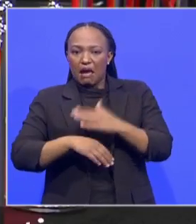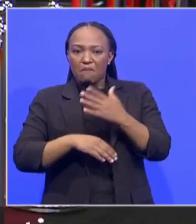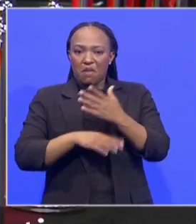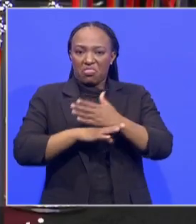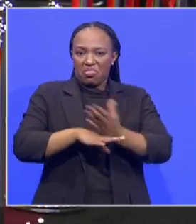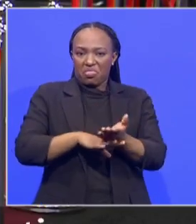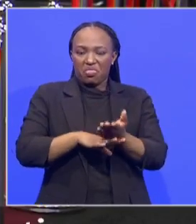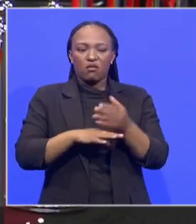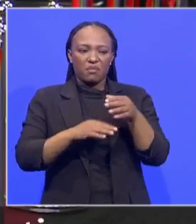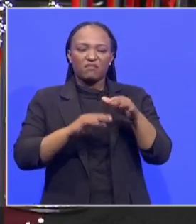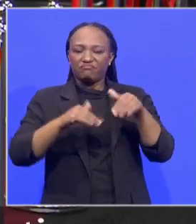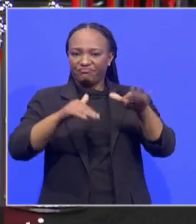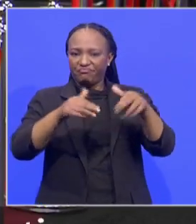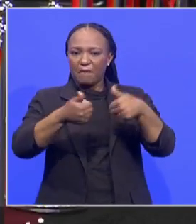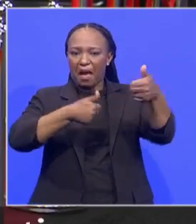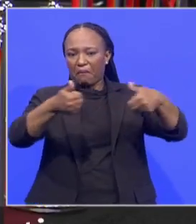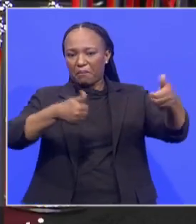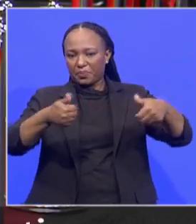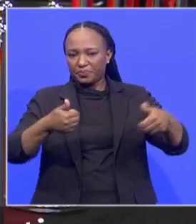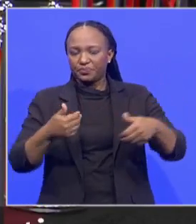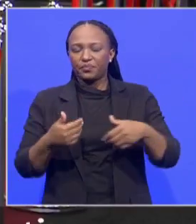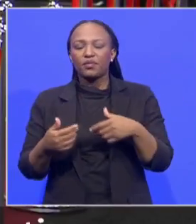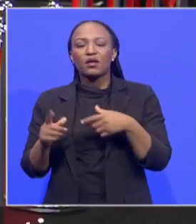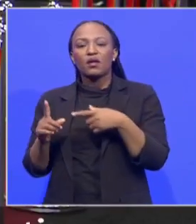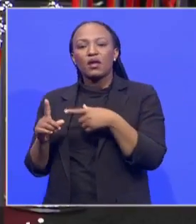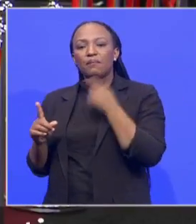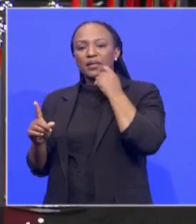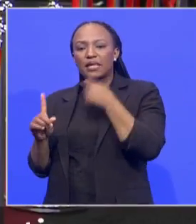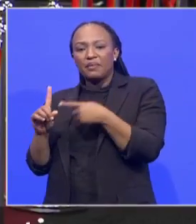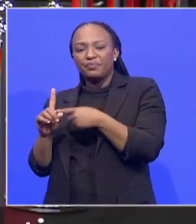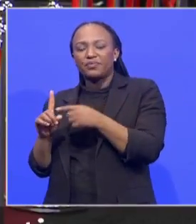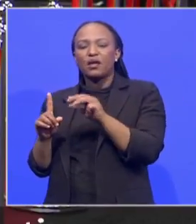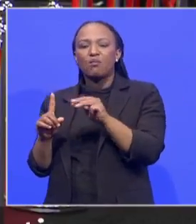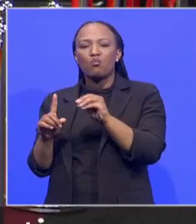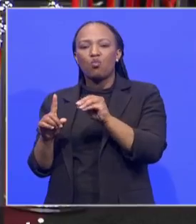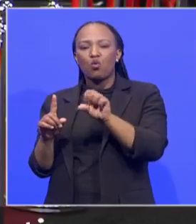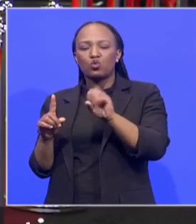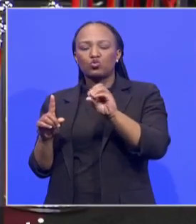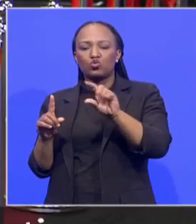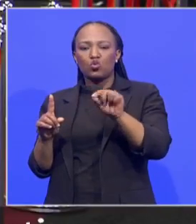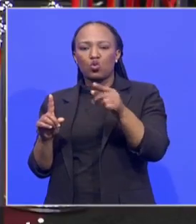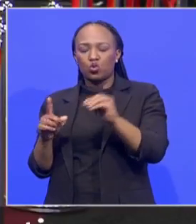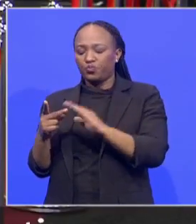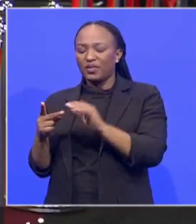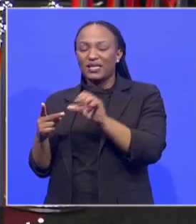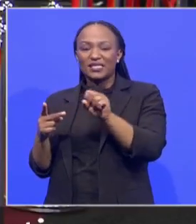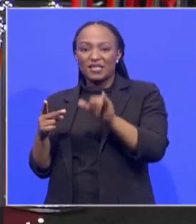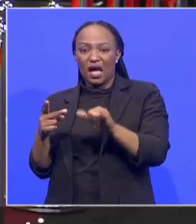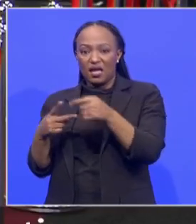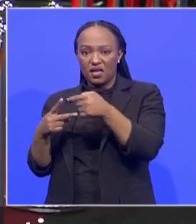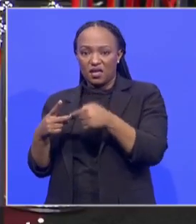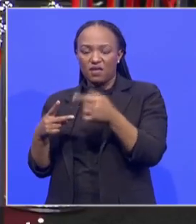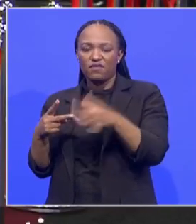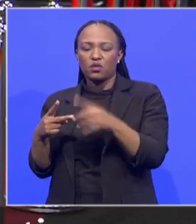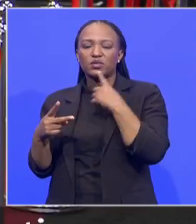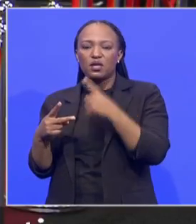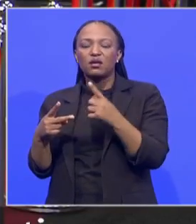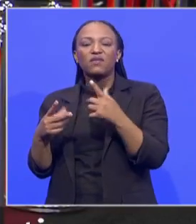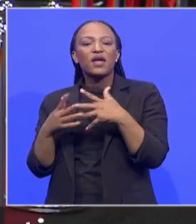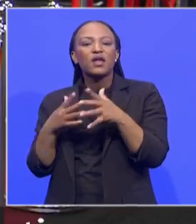And of course, we heard Mr. Msutumiapa and Mr. Sai Mamabolo just seeking to clarify those issues, that if a voter had